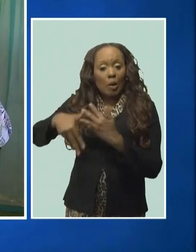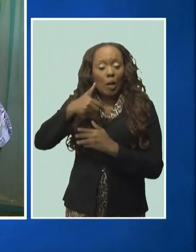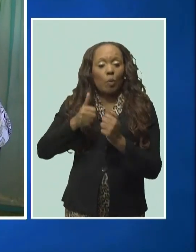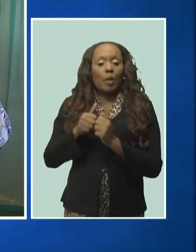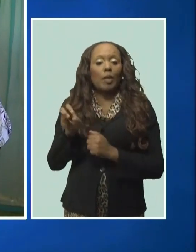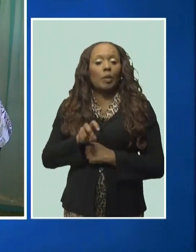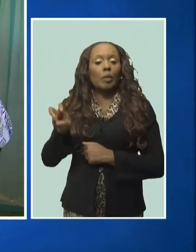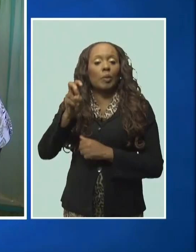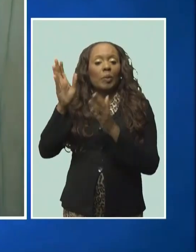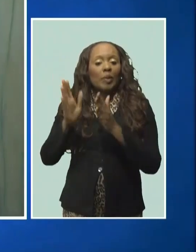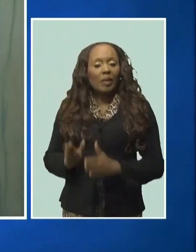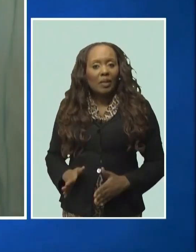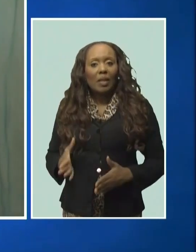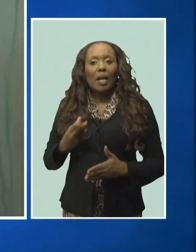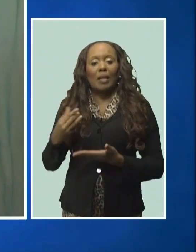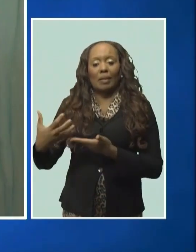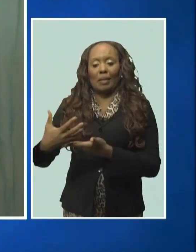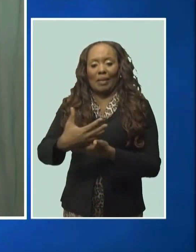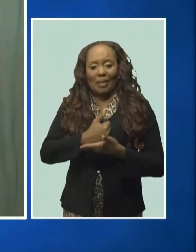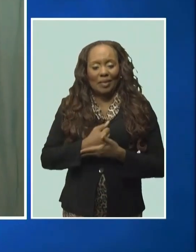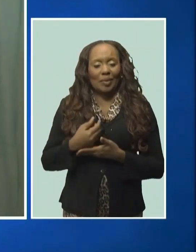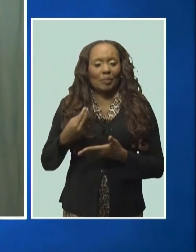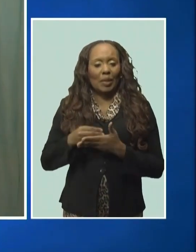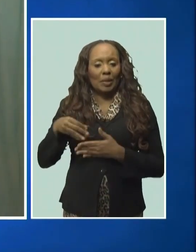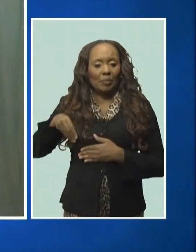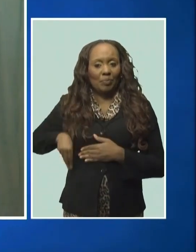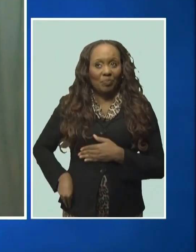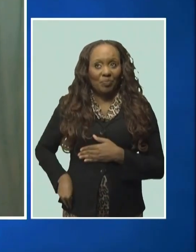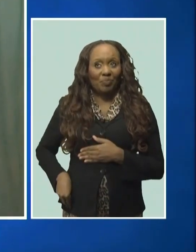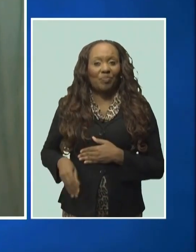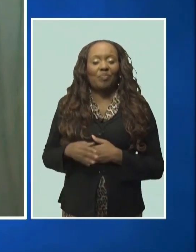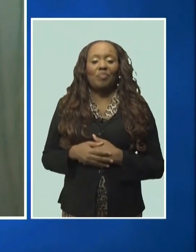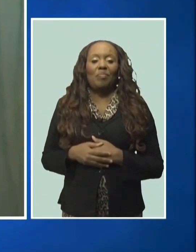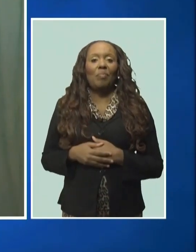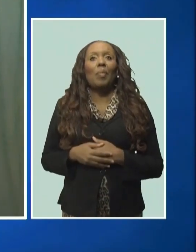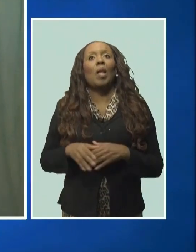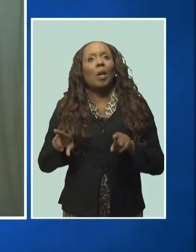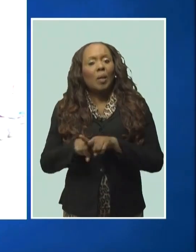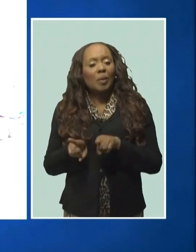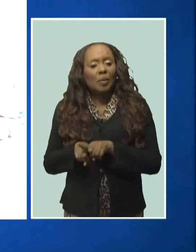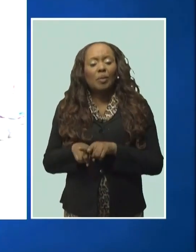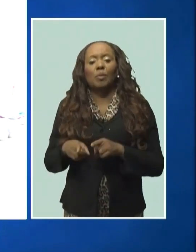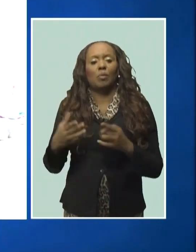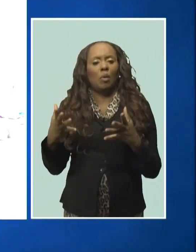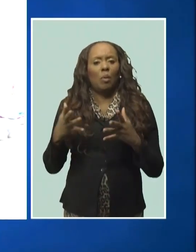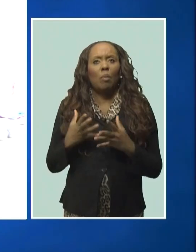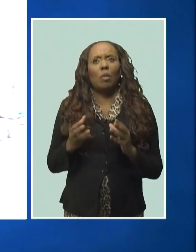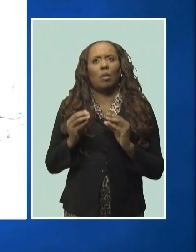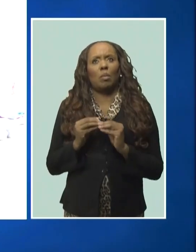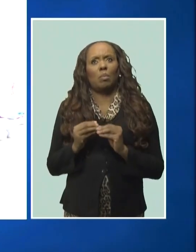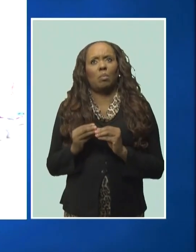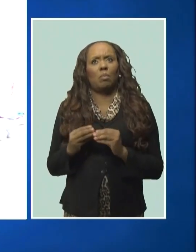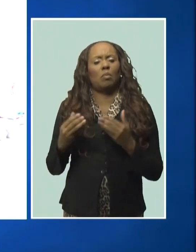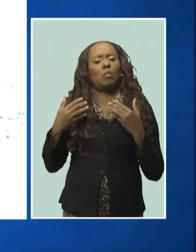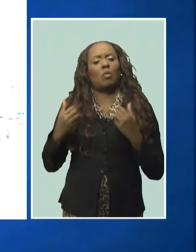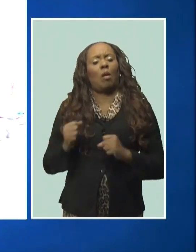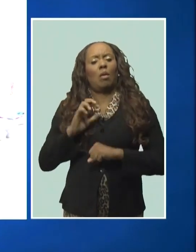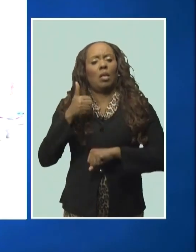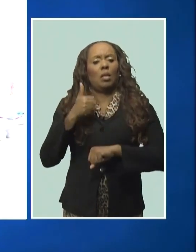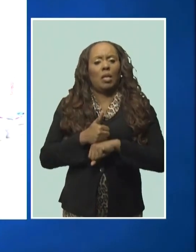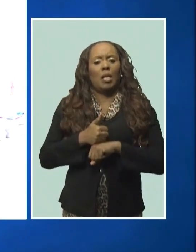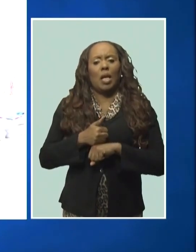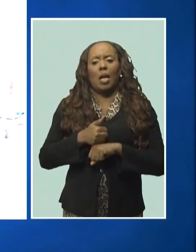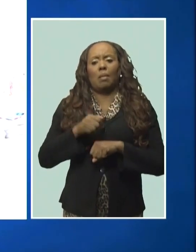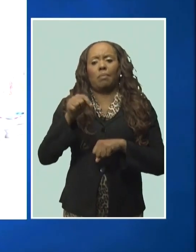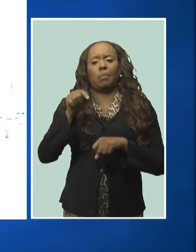money. The exposure to a diverse audience was also used as a launching pad for a stronger presence in the local market after